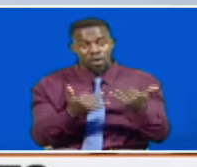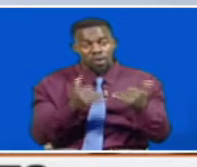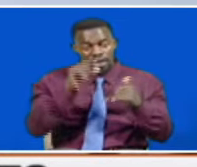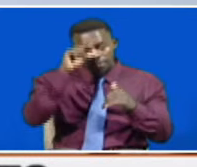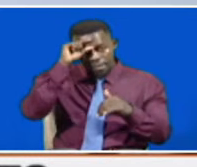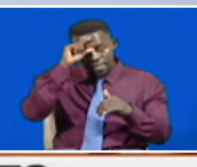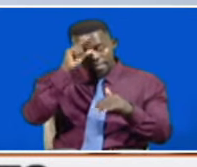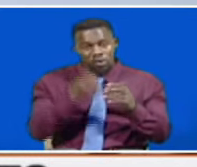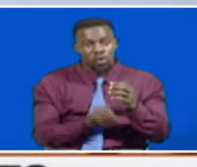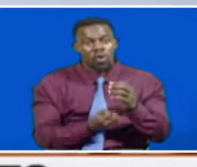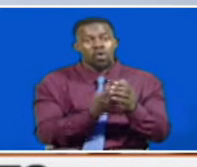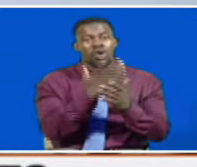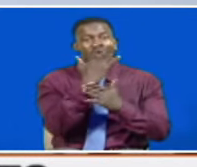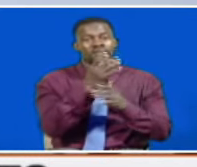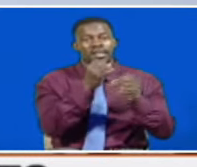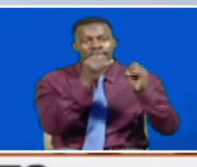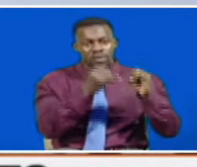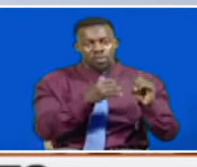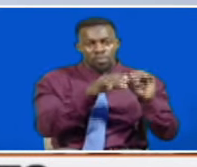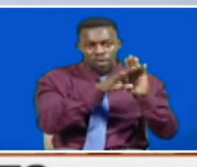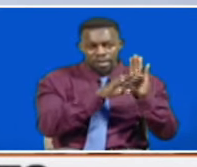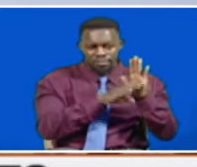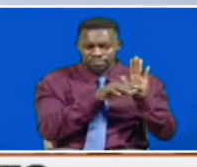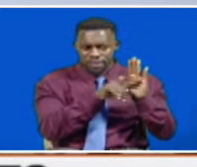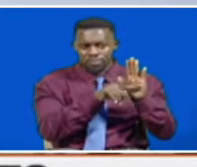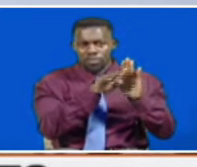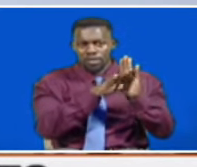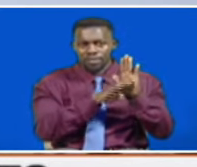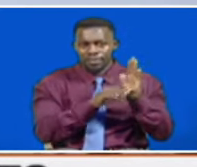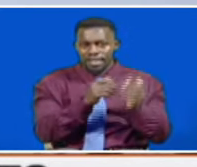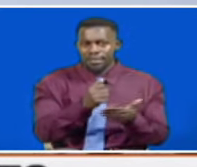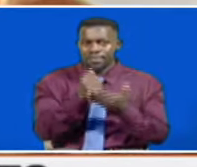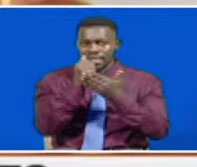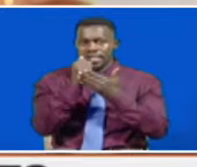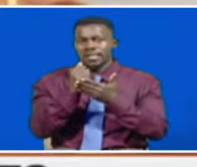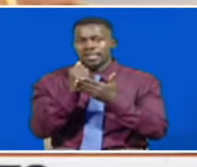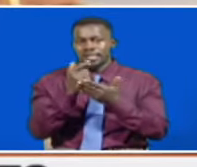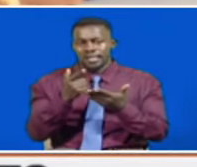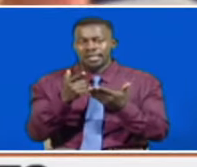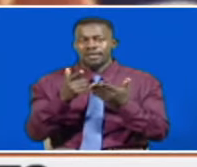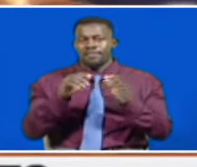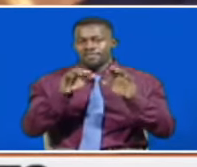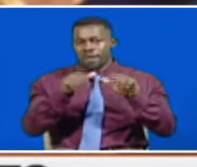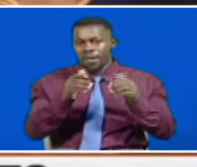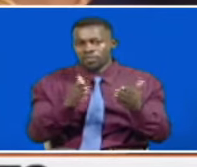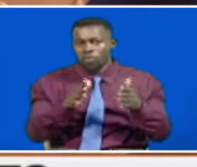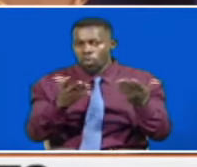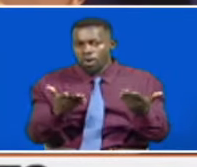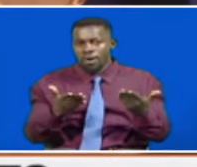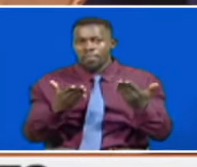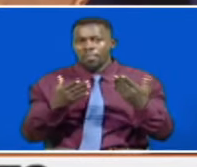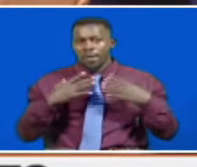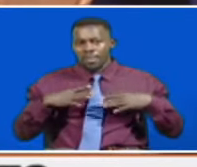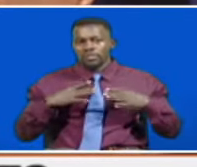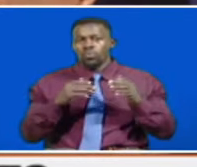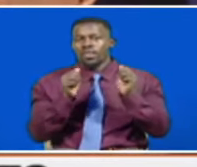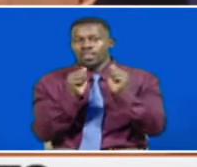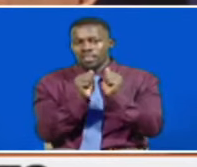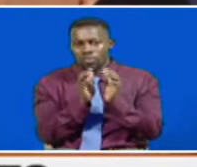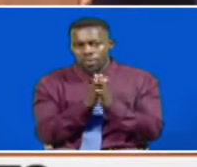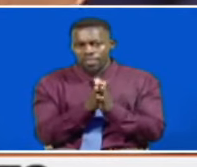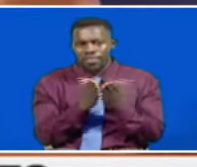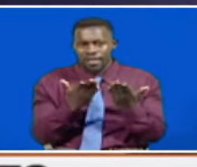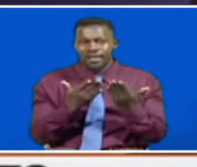with an aim of cushioning pastoralist communities during the dry season. On Monday, PS in the State Department of ASAL,